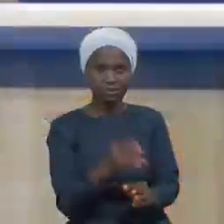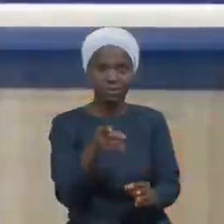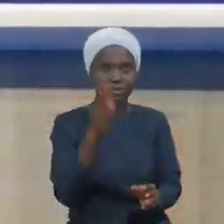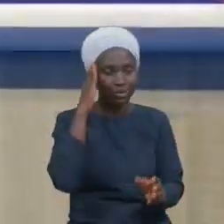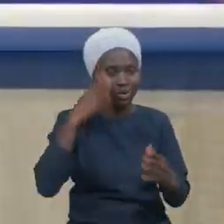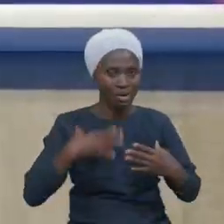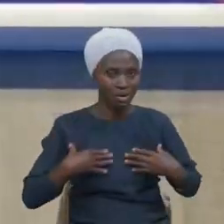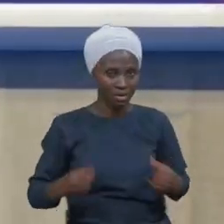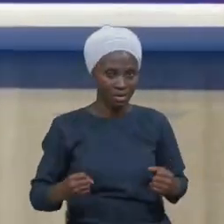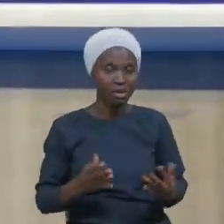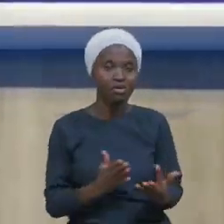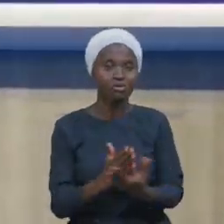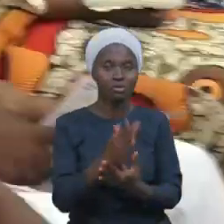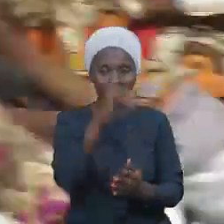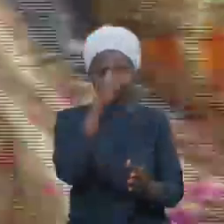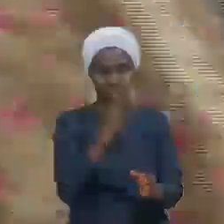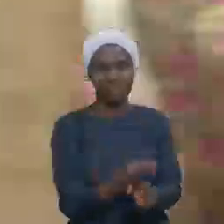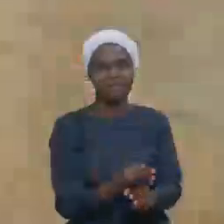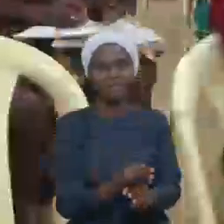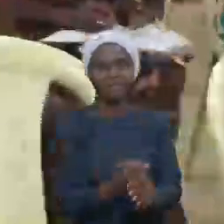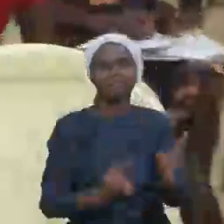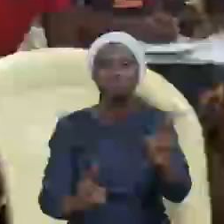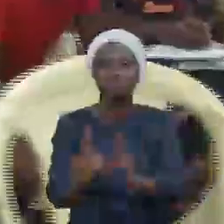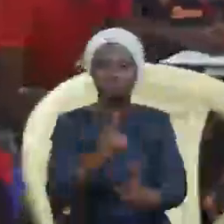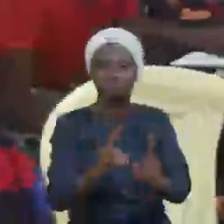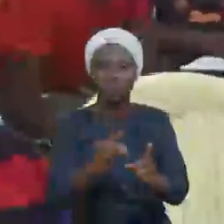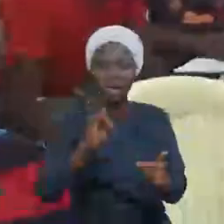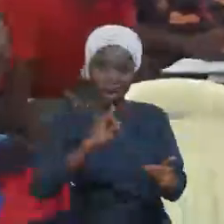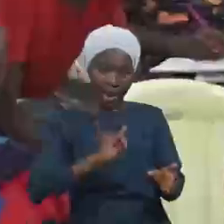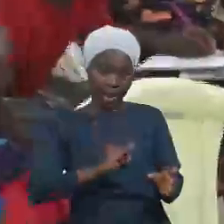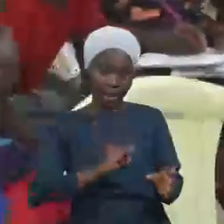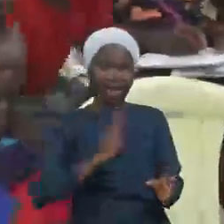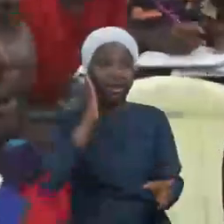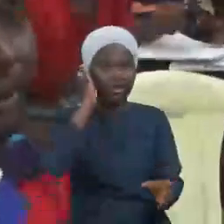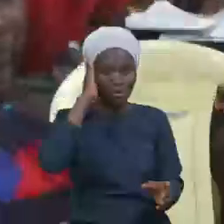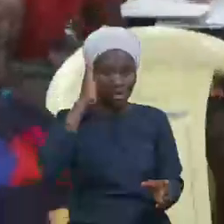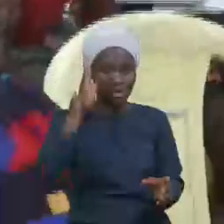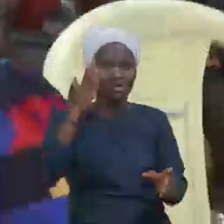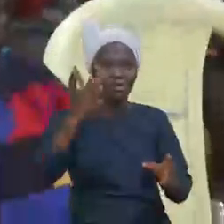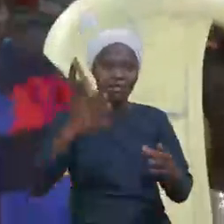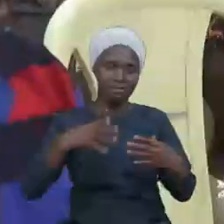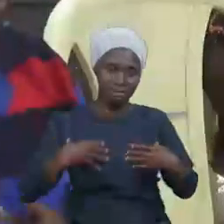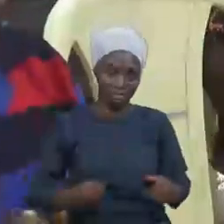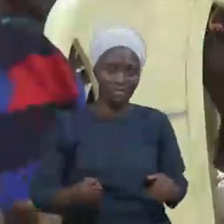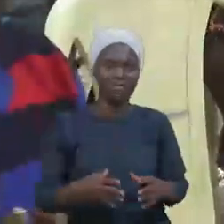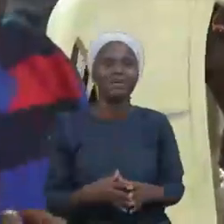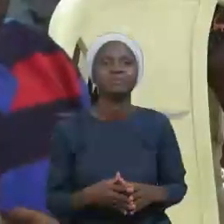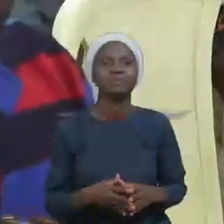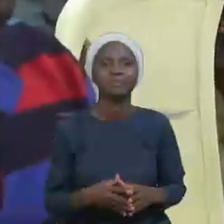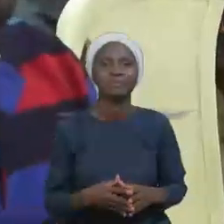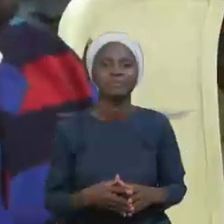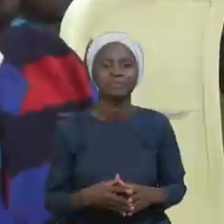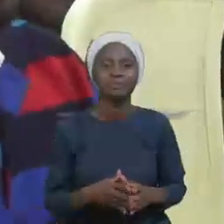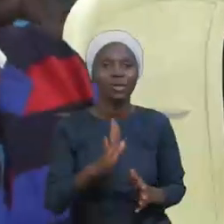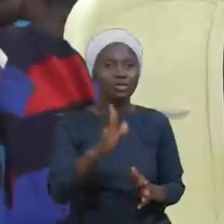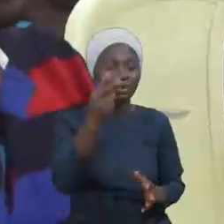through faith. I will recover. I will recover. Your